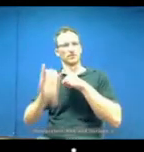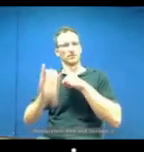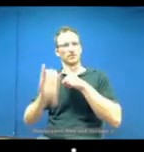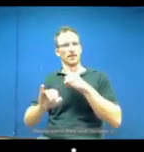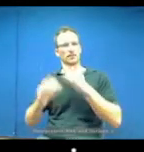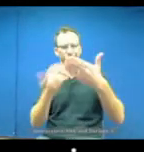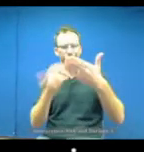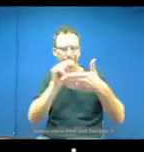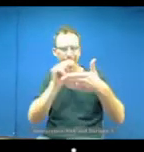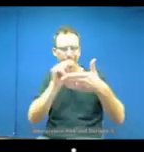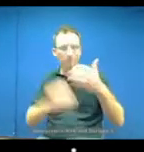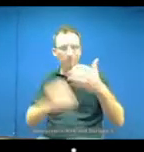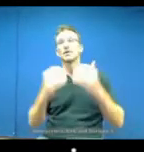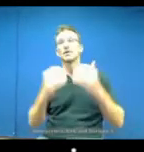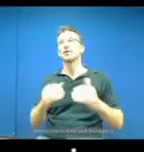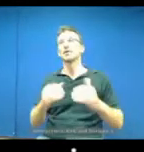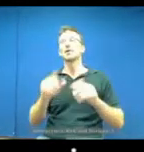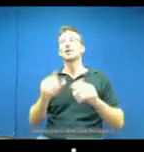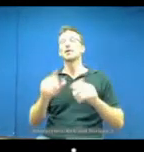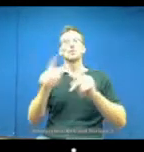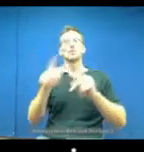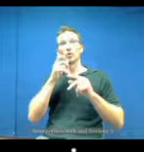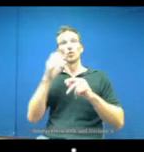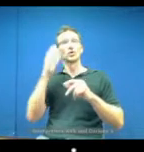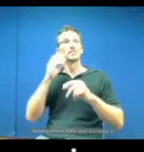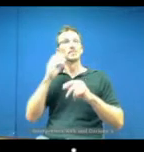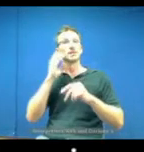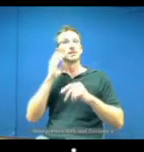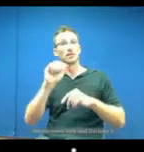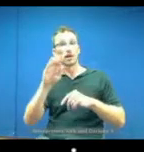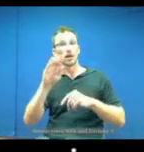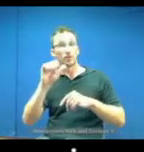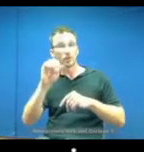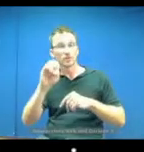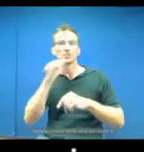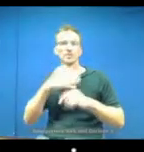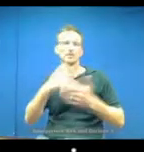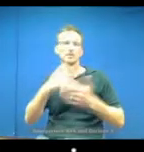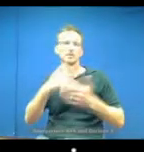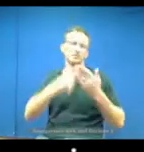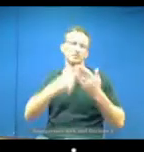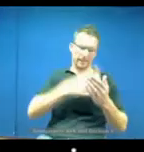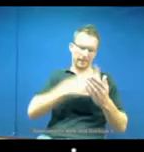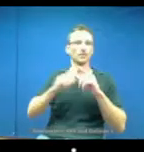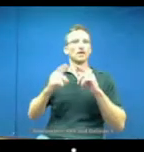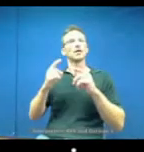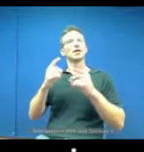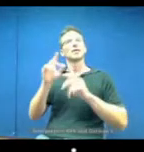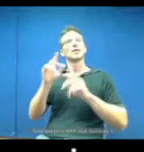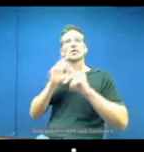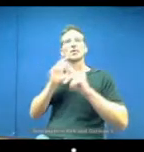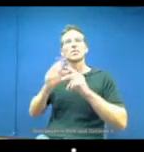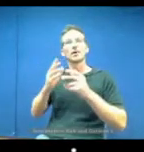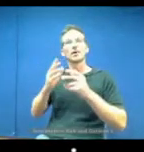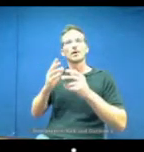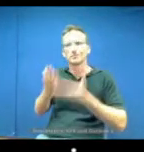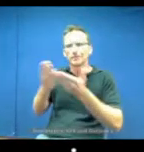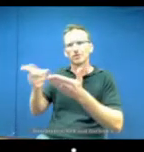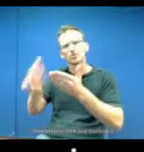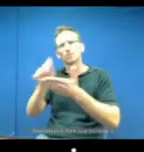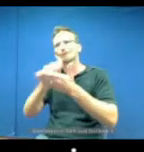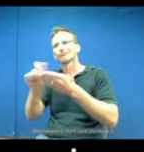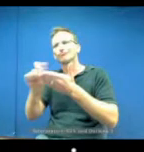abused women, or men I suppose, but they're advised to keep a journal or a diary, so those diaries might be introduced, maybe a